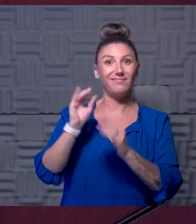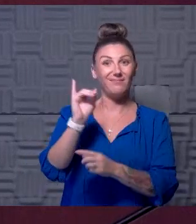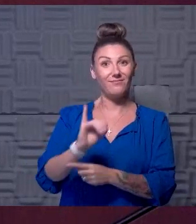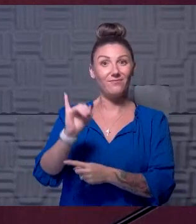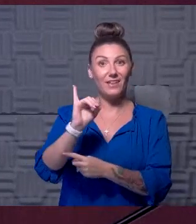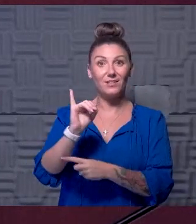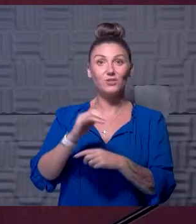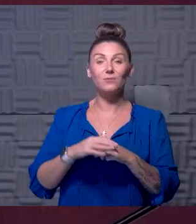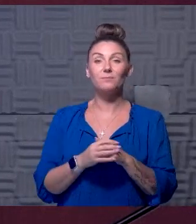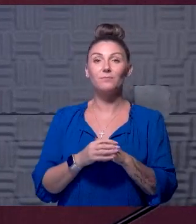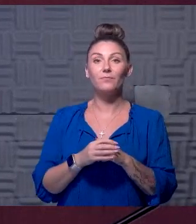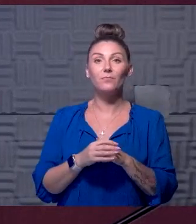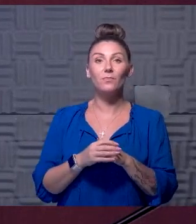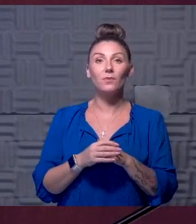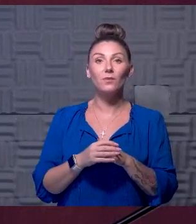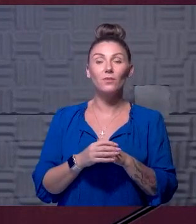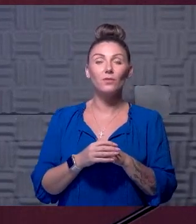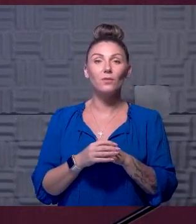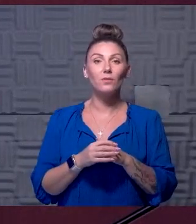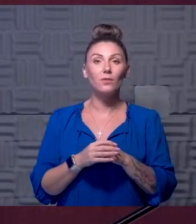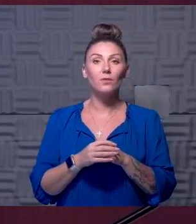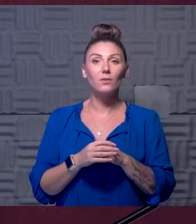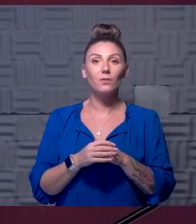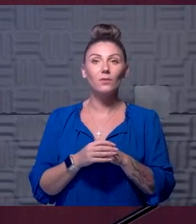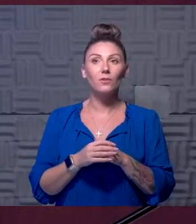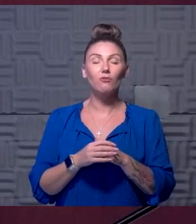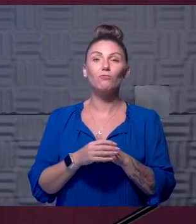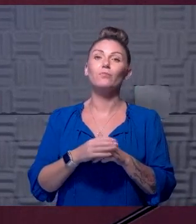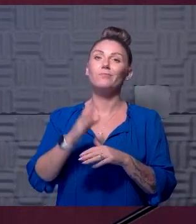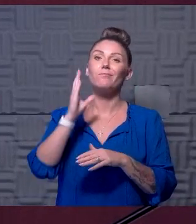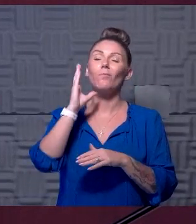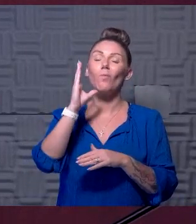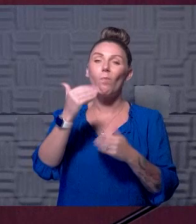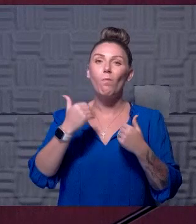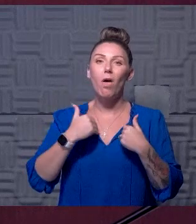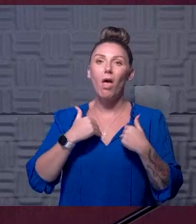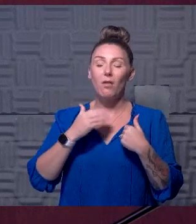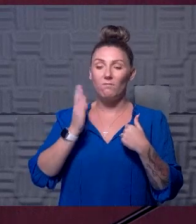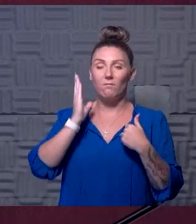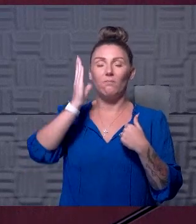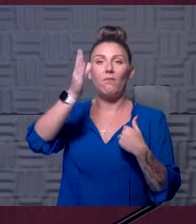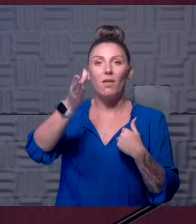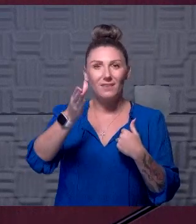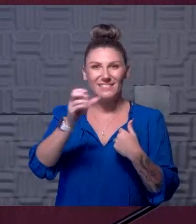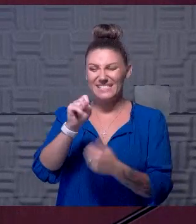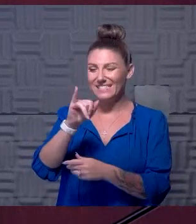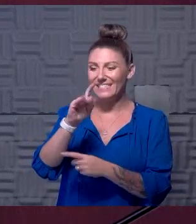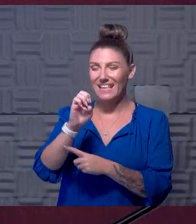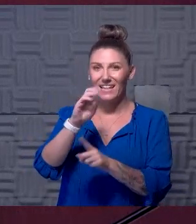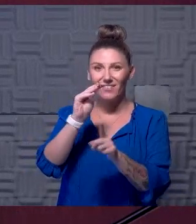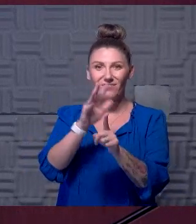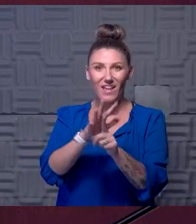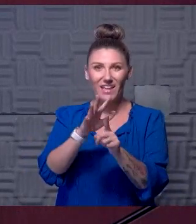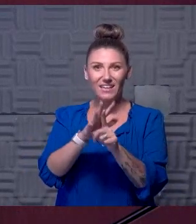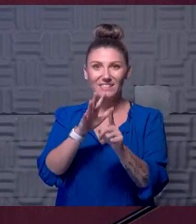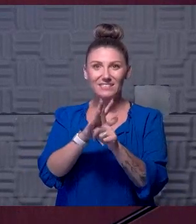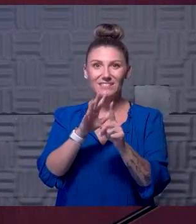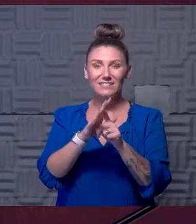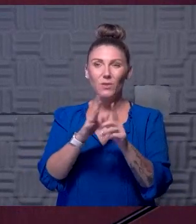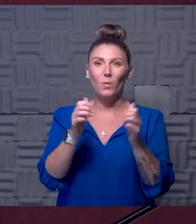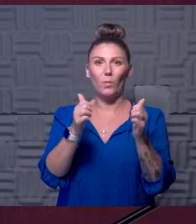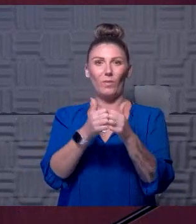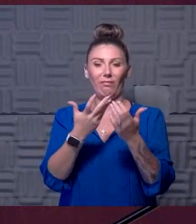that there are prolonged side effects, prolonged manifestations of